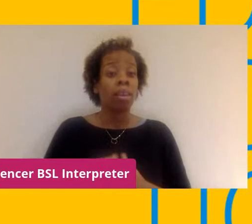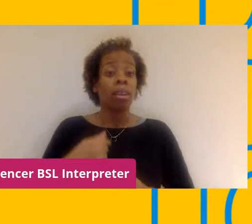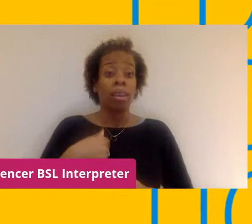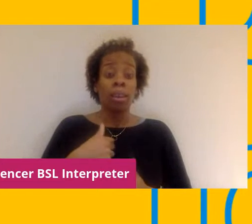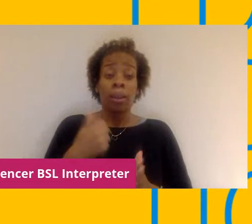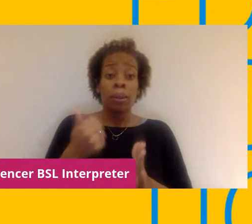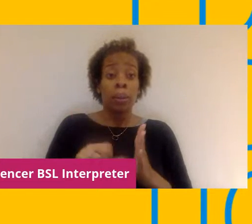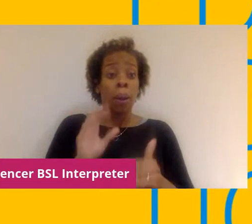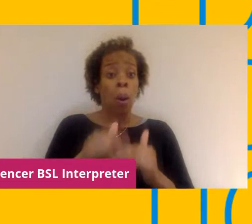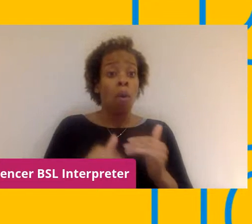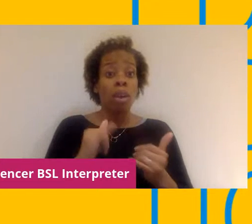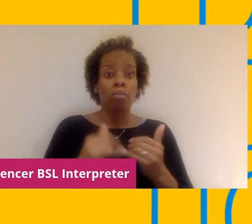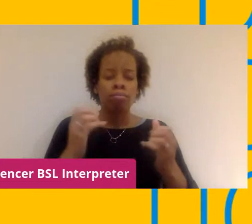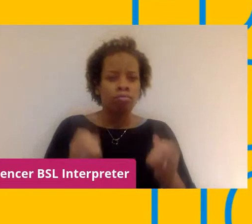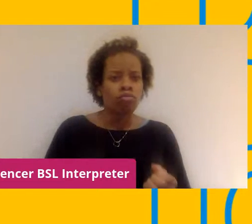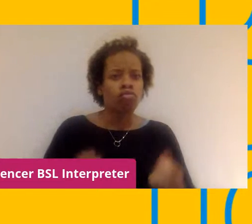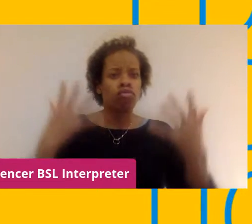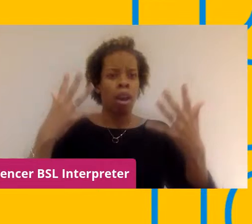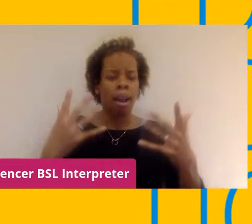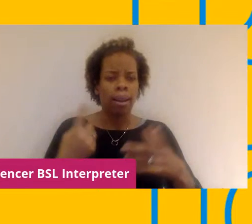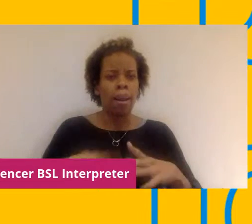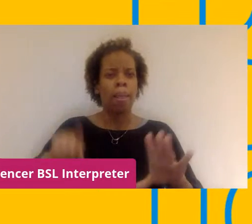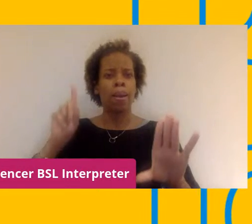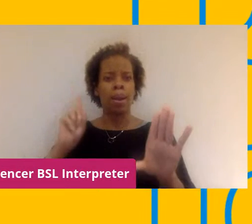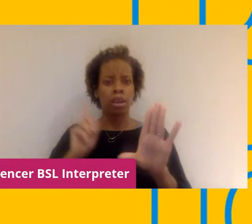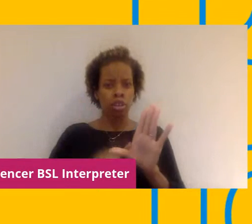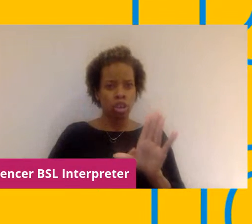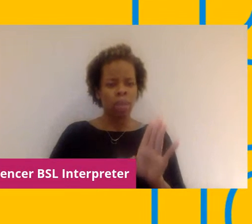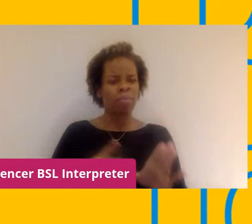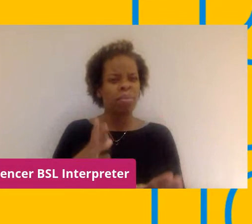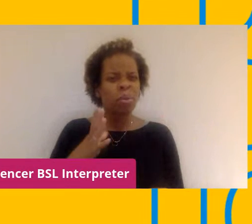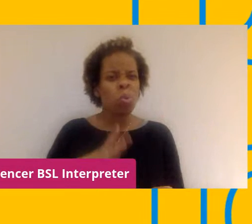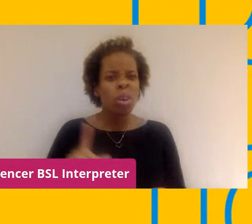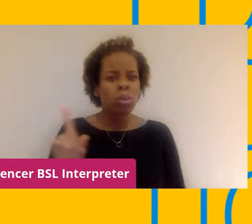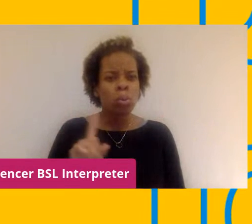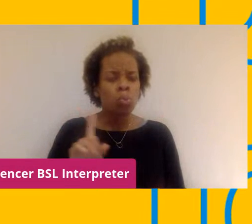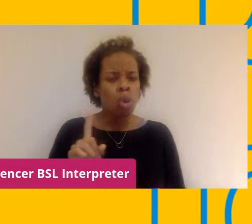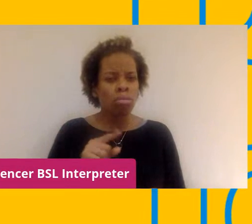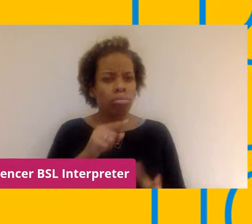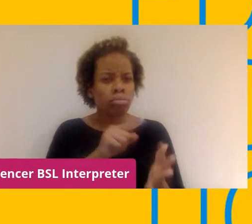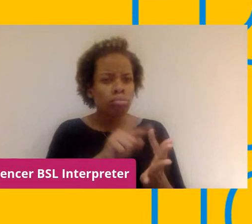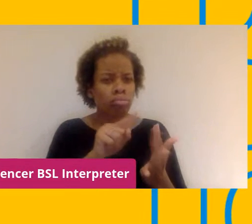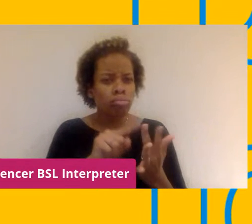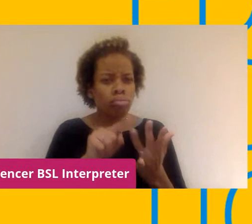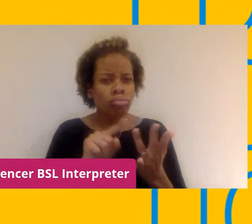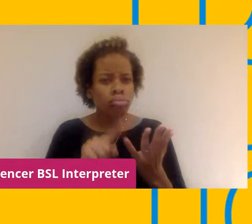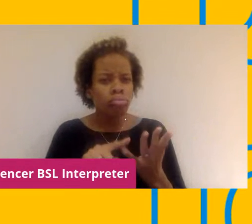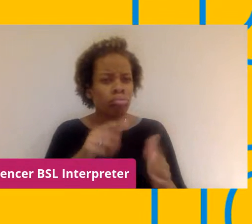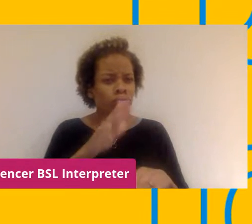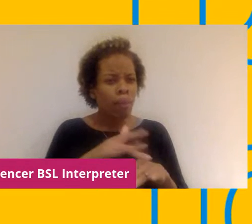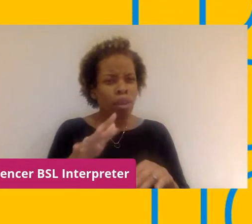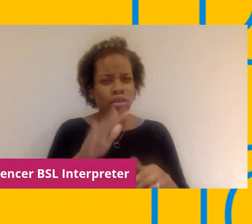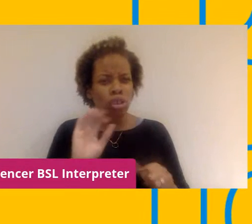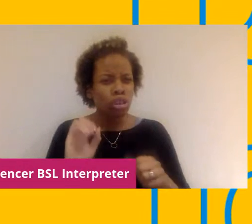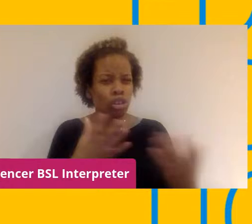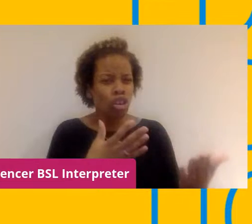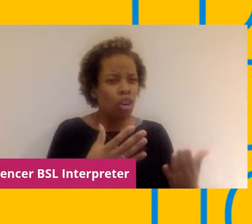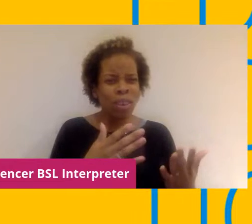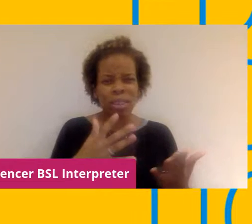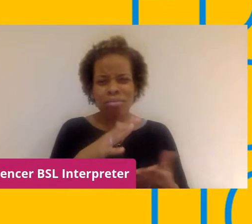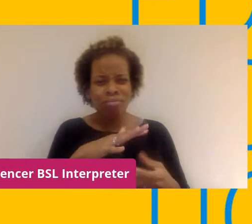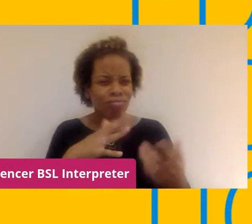strikes last year to try and address some concerns that professional services staff had about